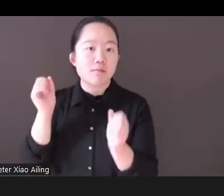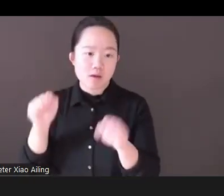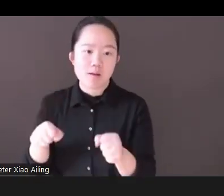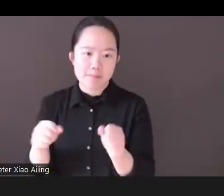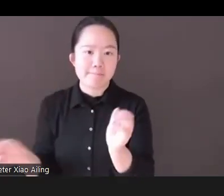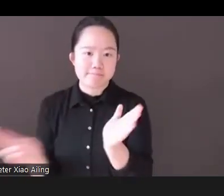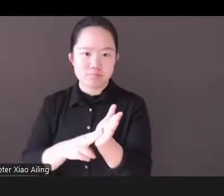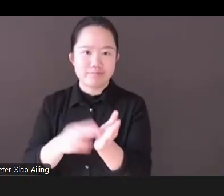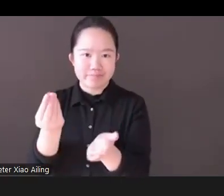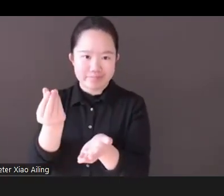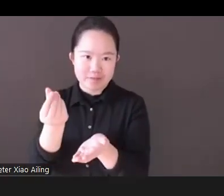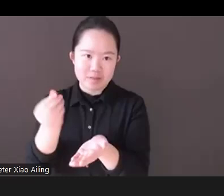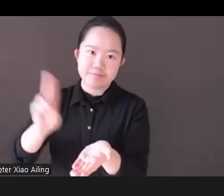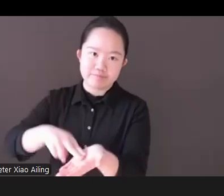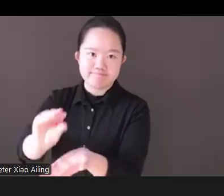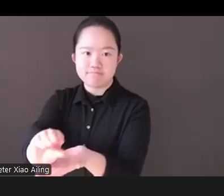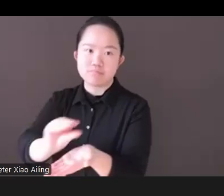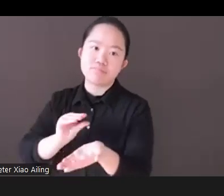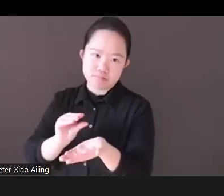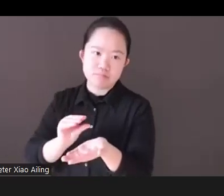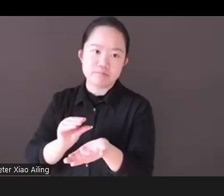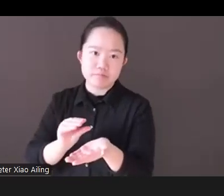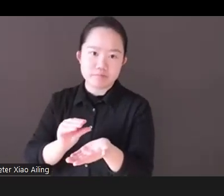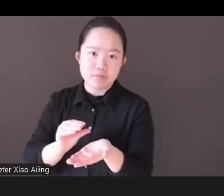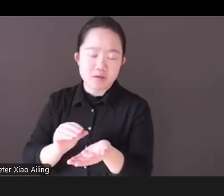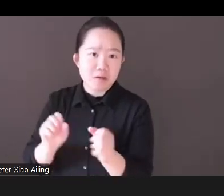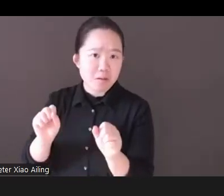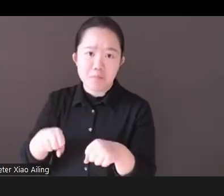Our regulation permits penalties or sanctions of